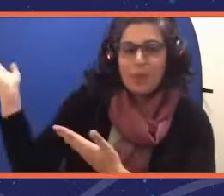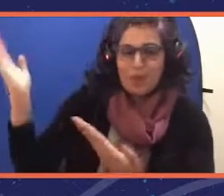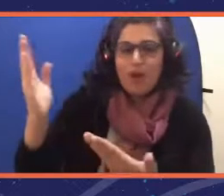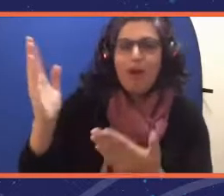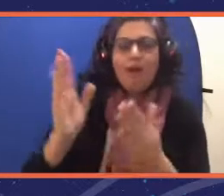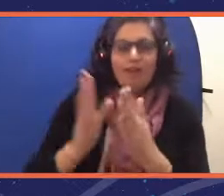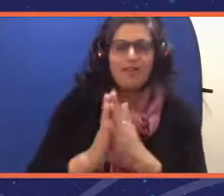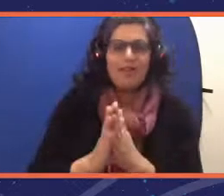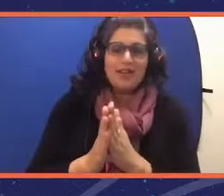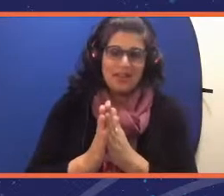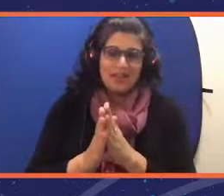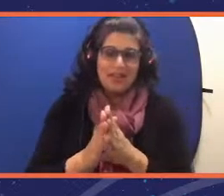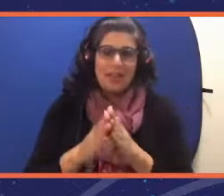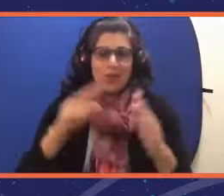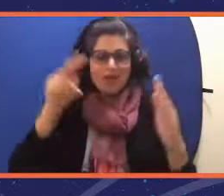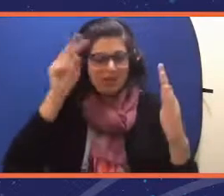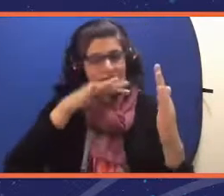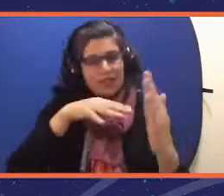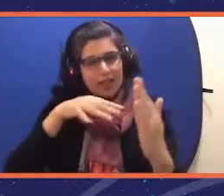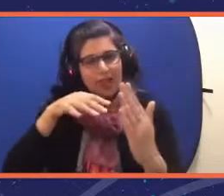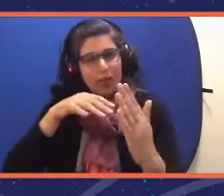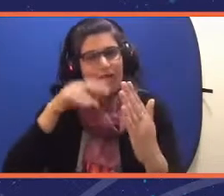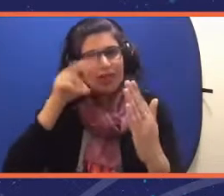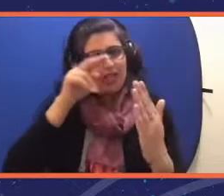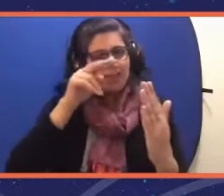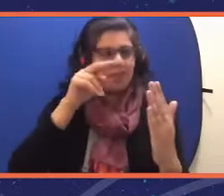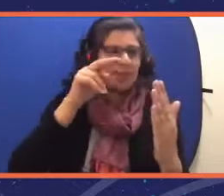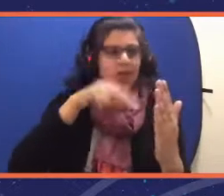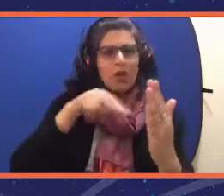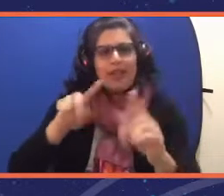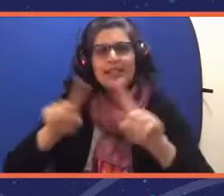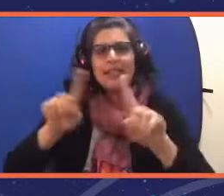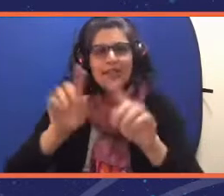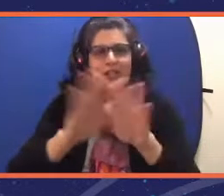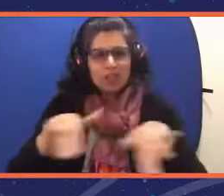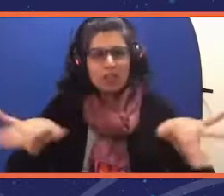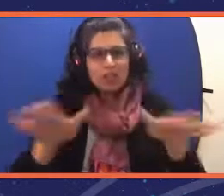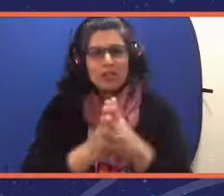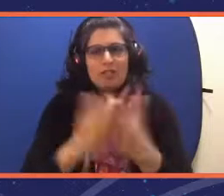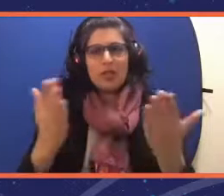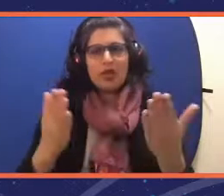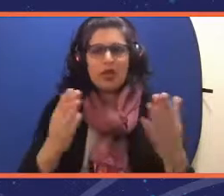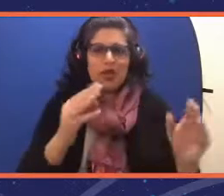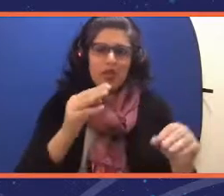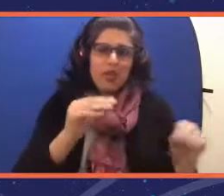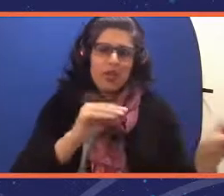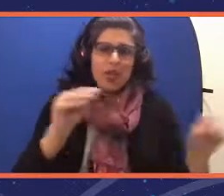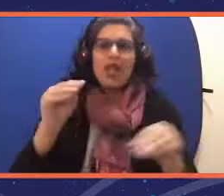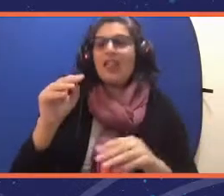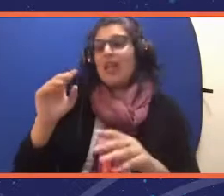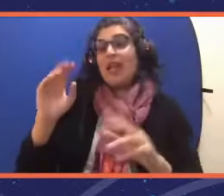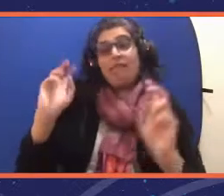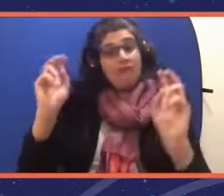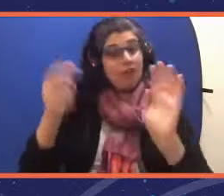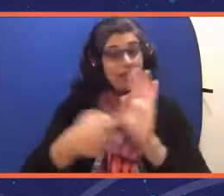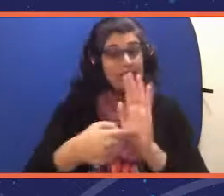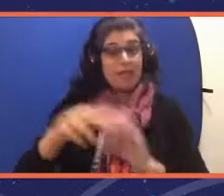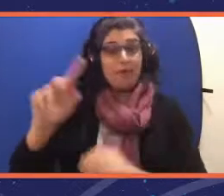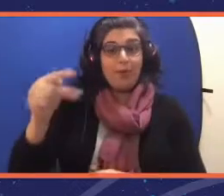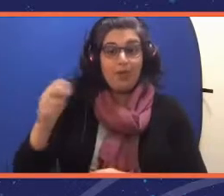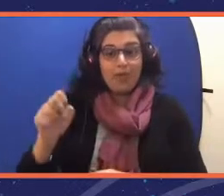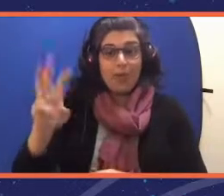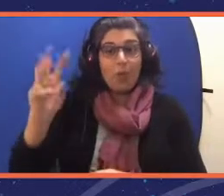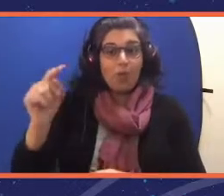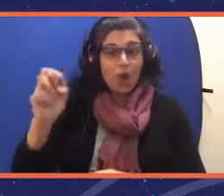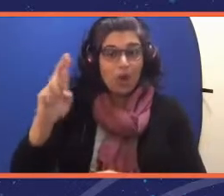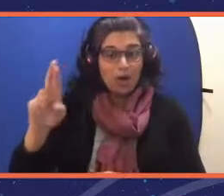and we studied those along with other children's literature, movement children's literature, such as The Water Protectors. We read